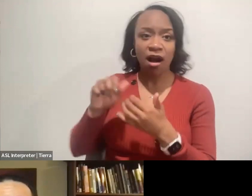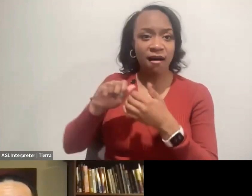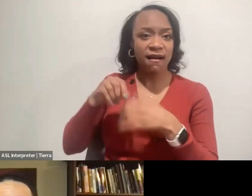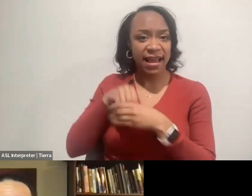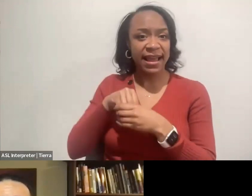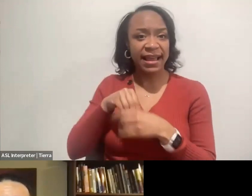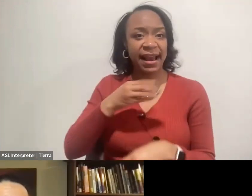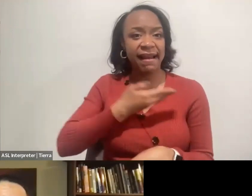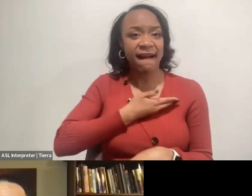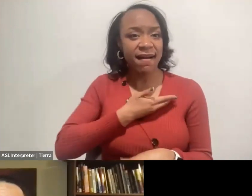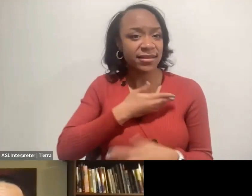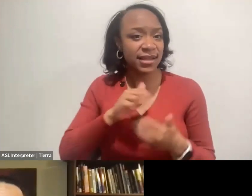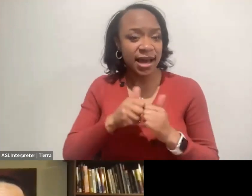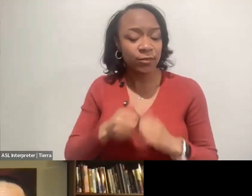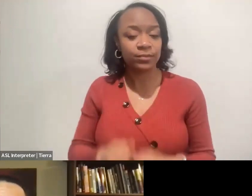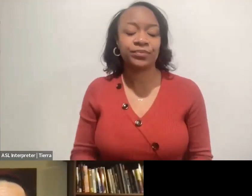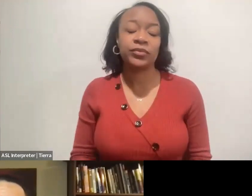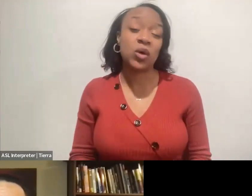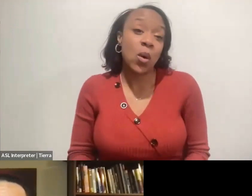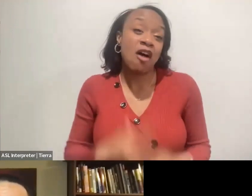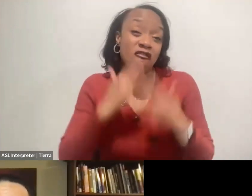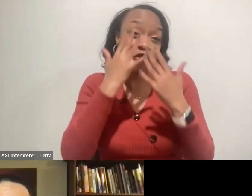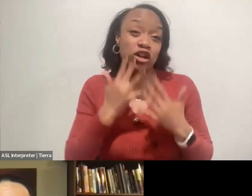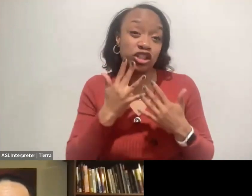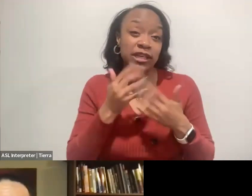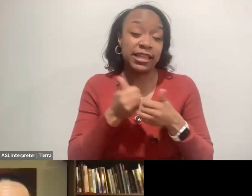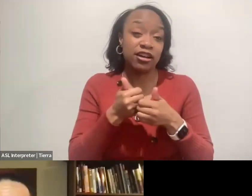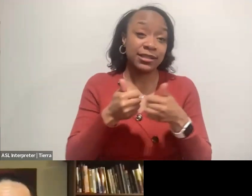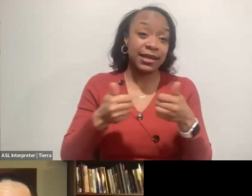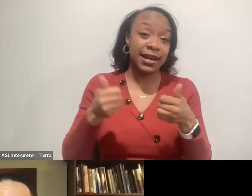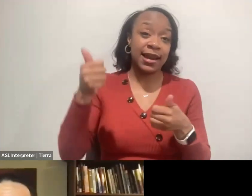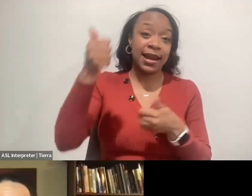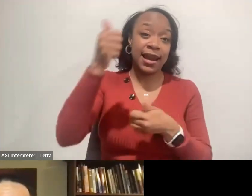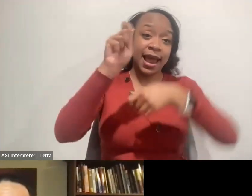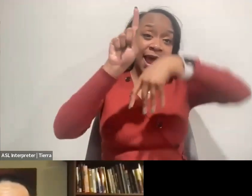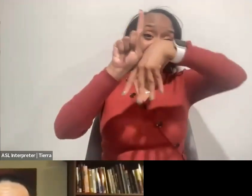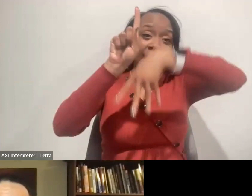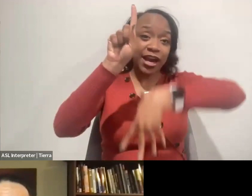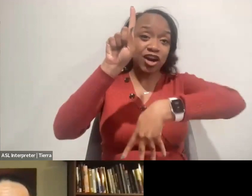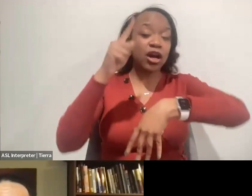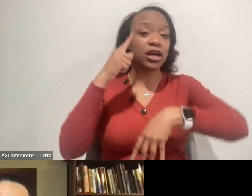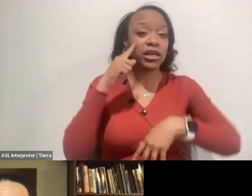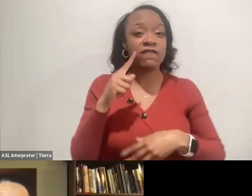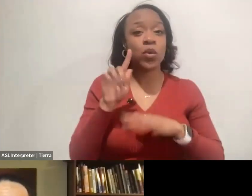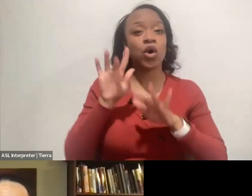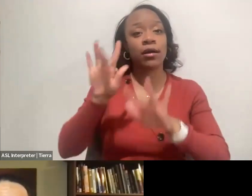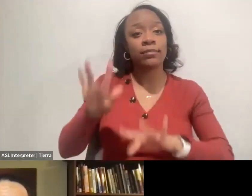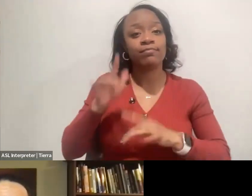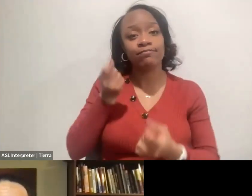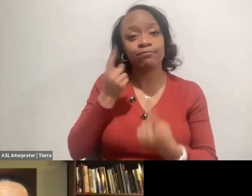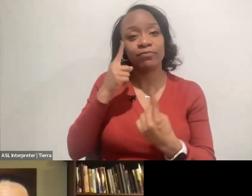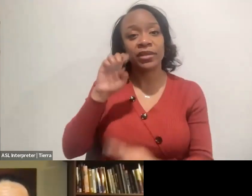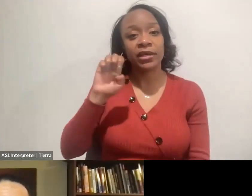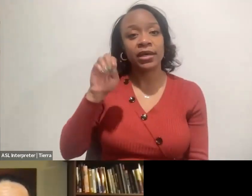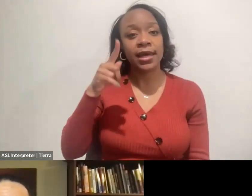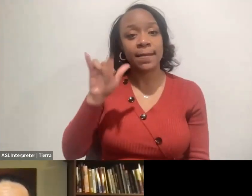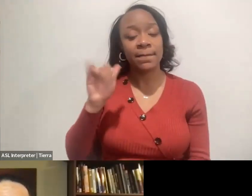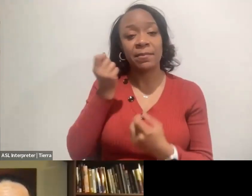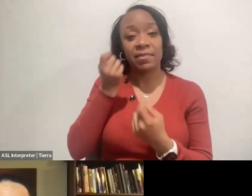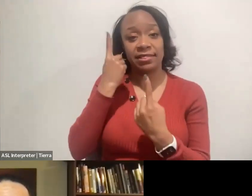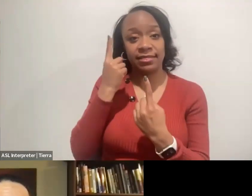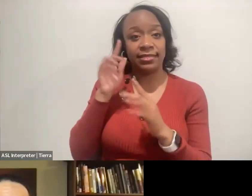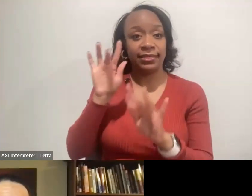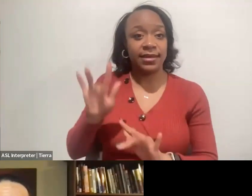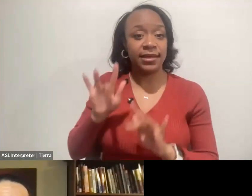Unfortunately, there's a hierarchy of empathy in US media coverage, with some exceptions. And